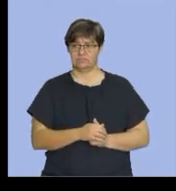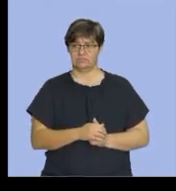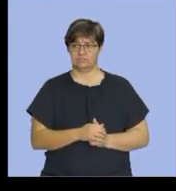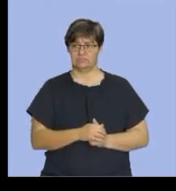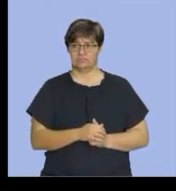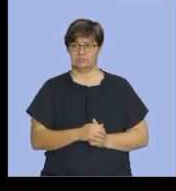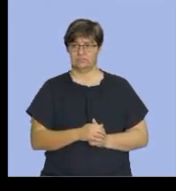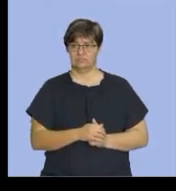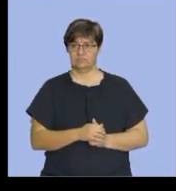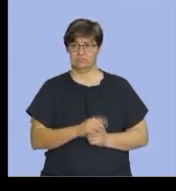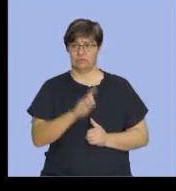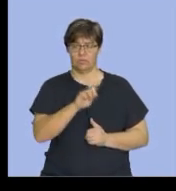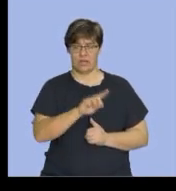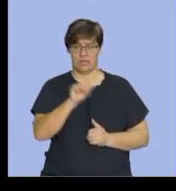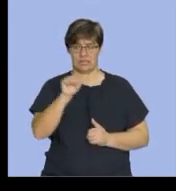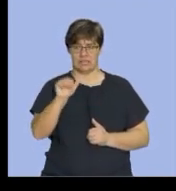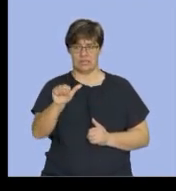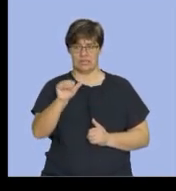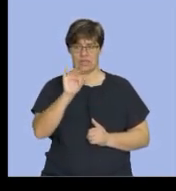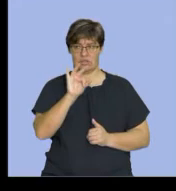going to go